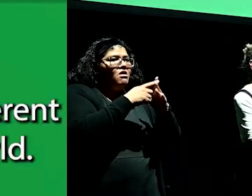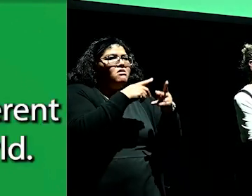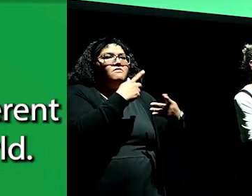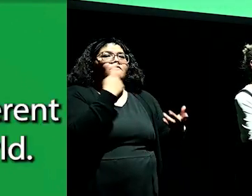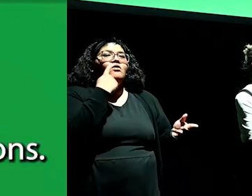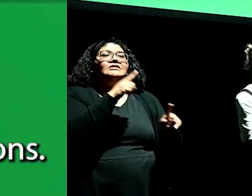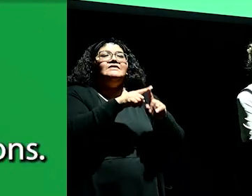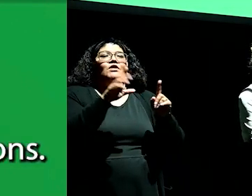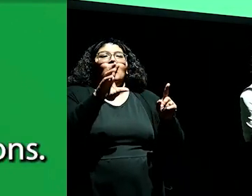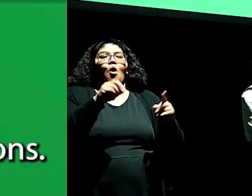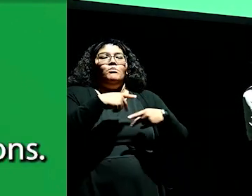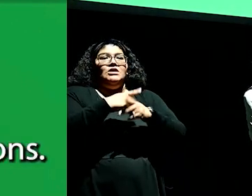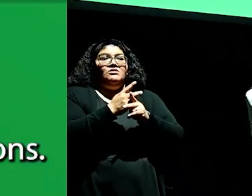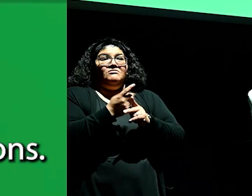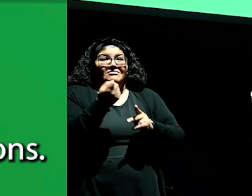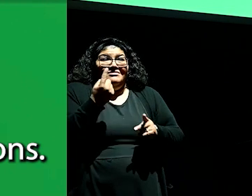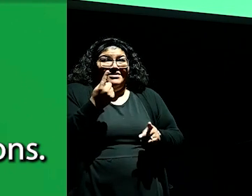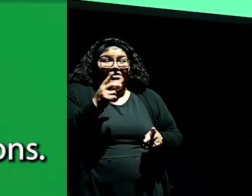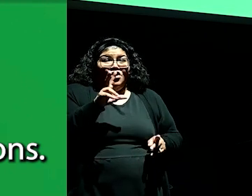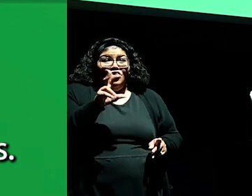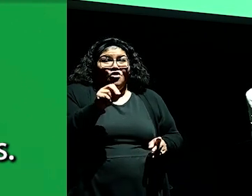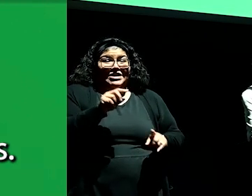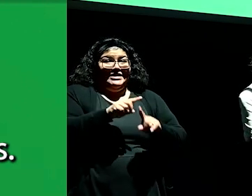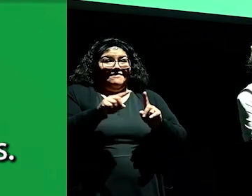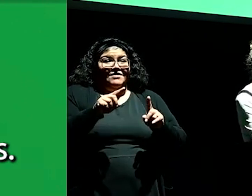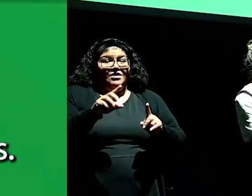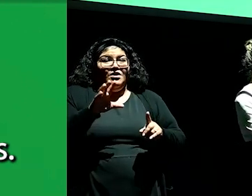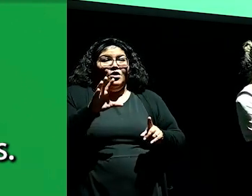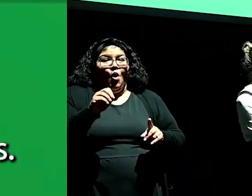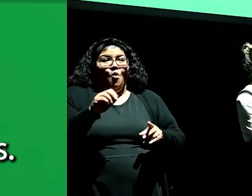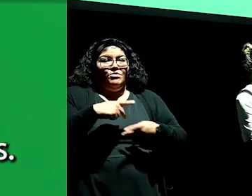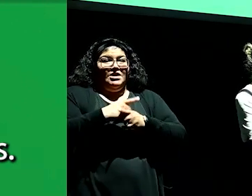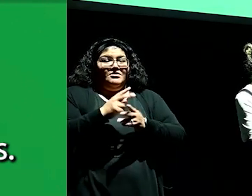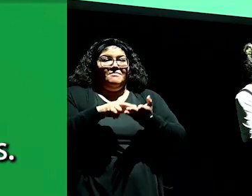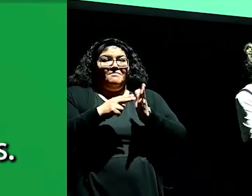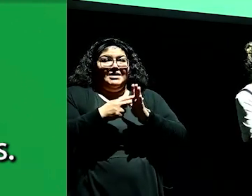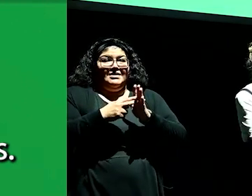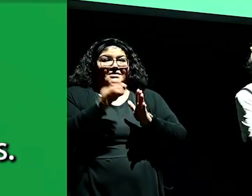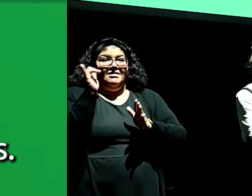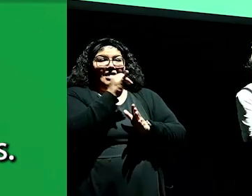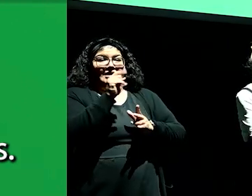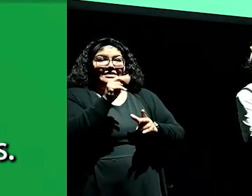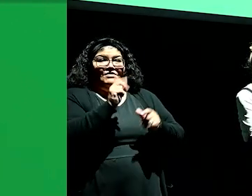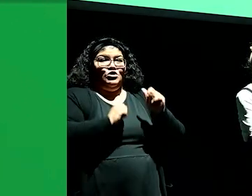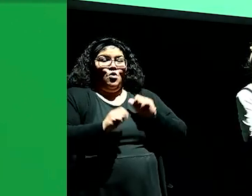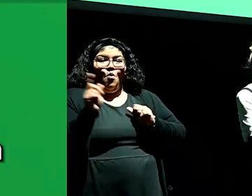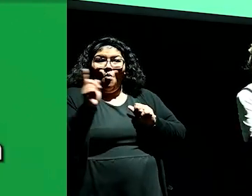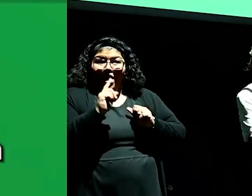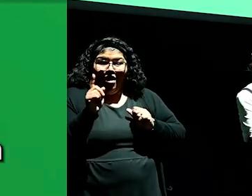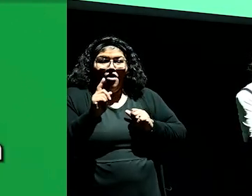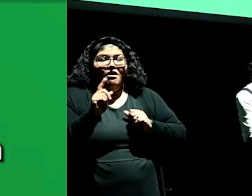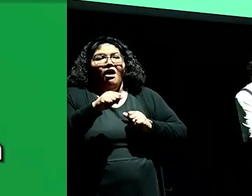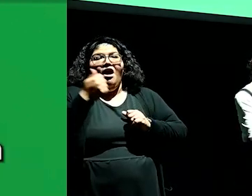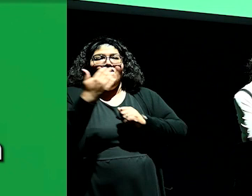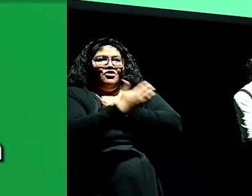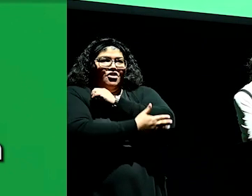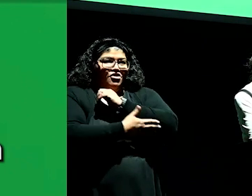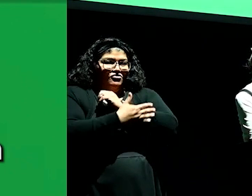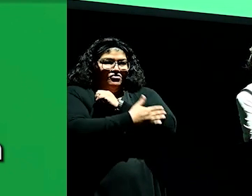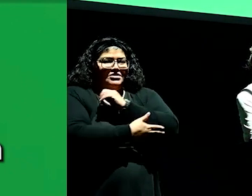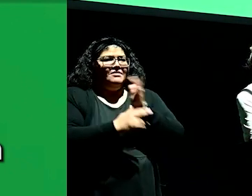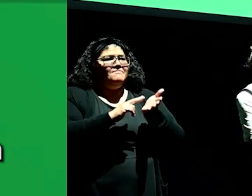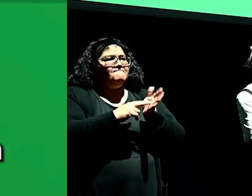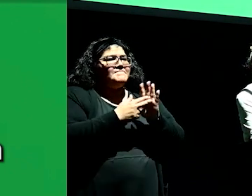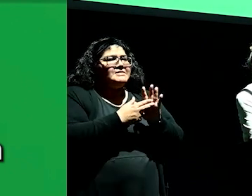co-productions around the world. There's 30 different co-productions. You could see the different logos. So creating